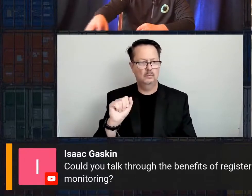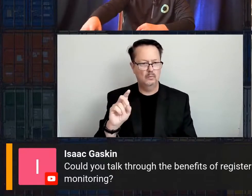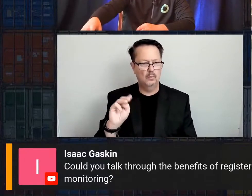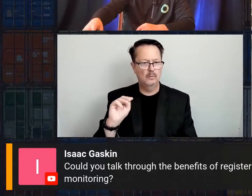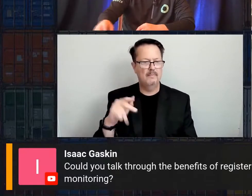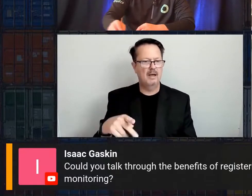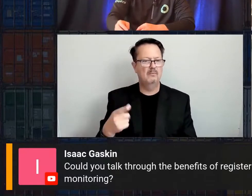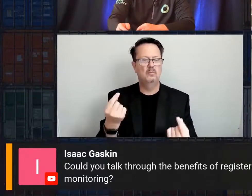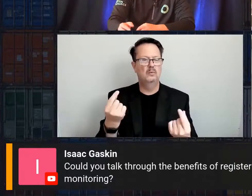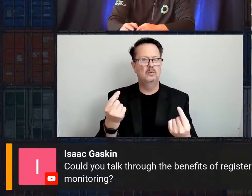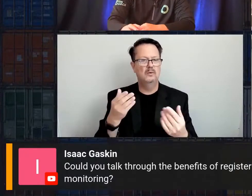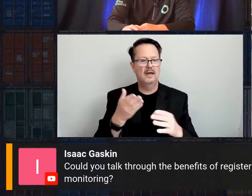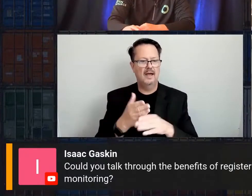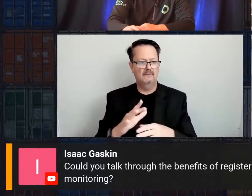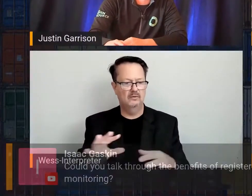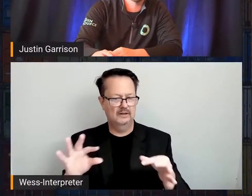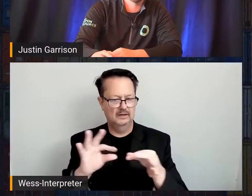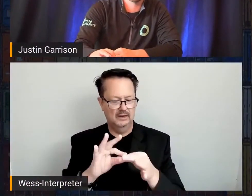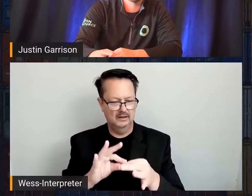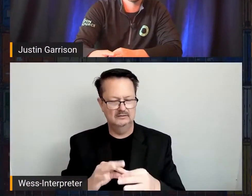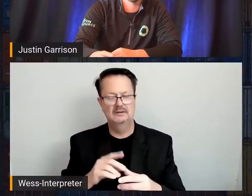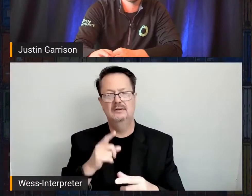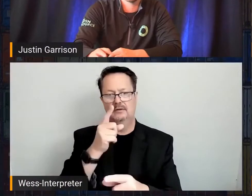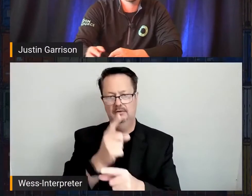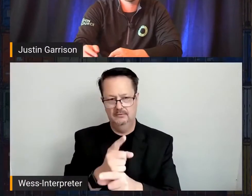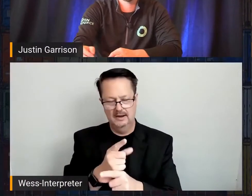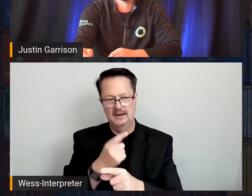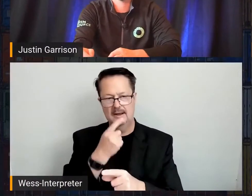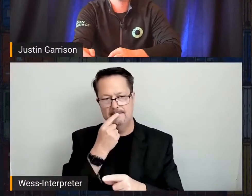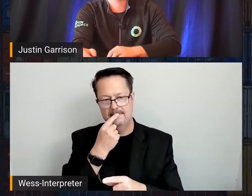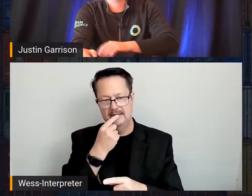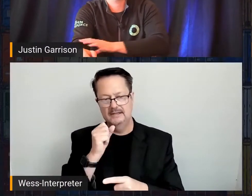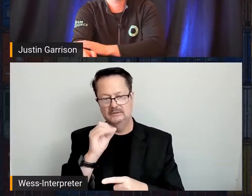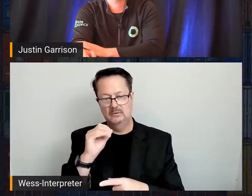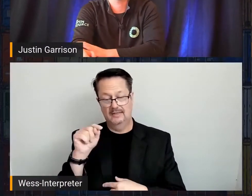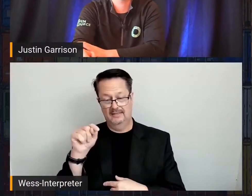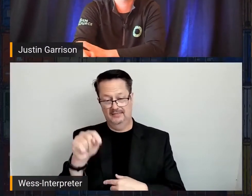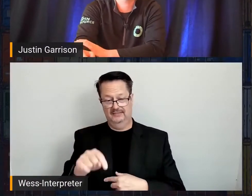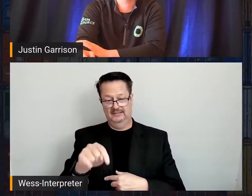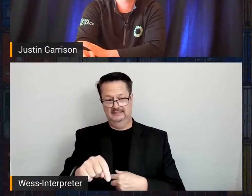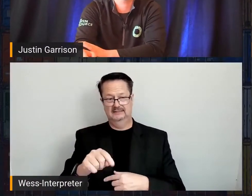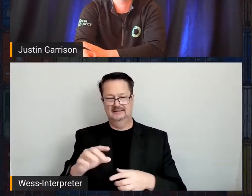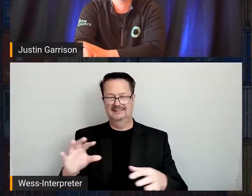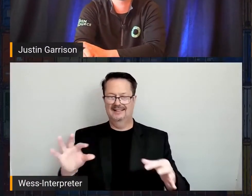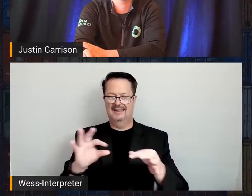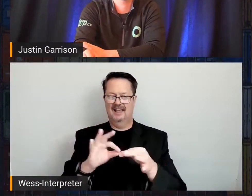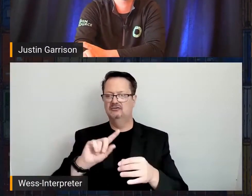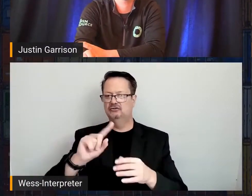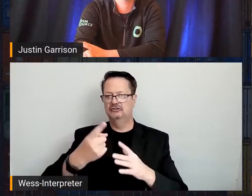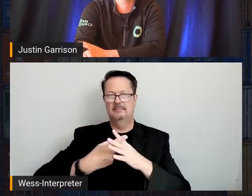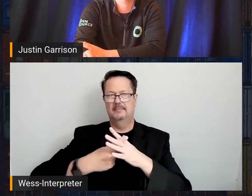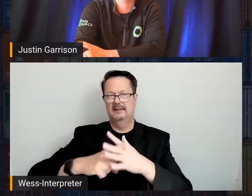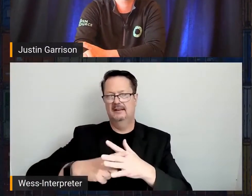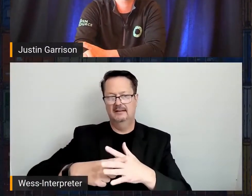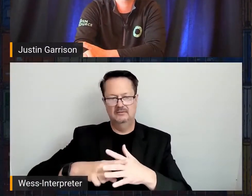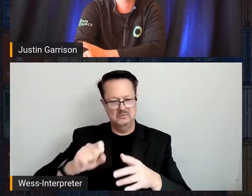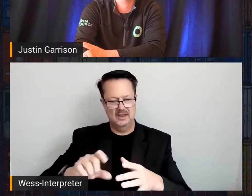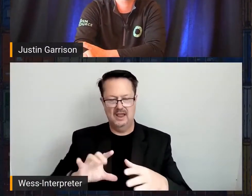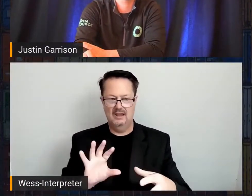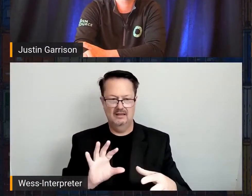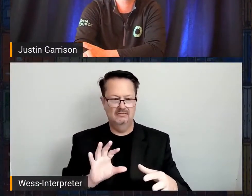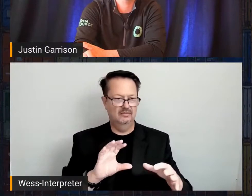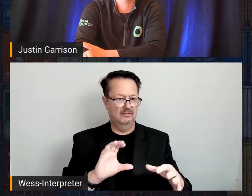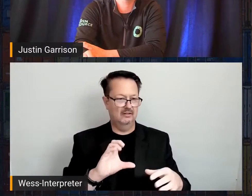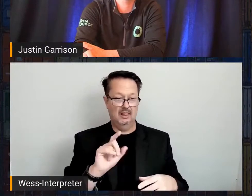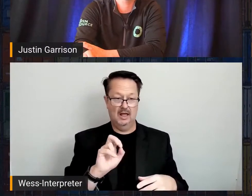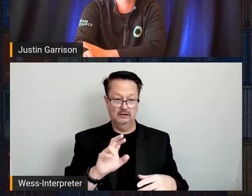to the EKS control plane? Right. So this is, connector is just a beginning. You can connect the cluster and see